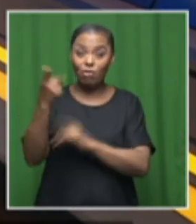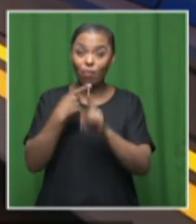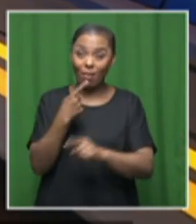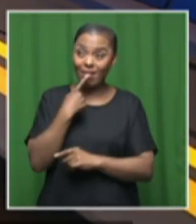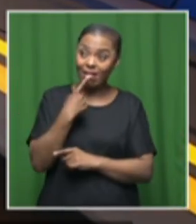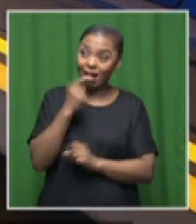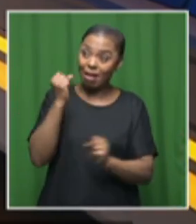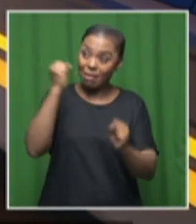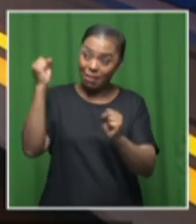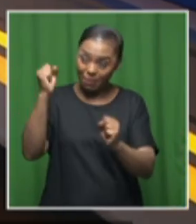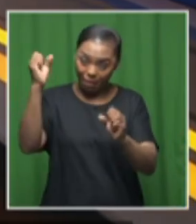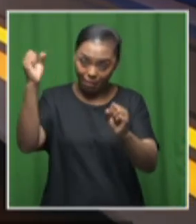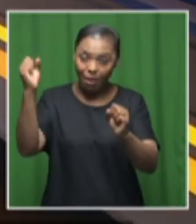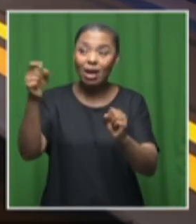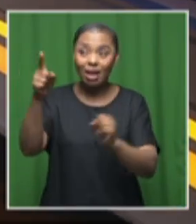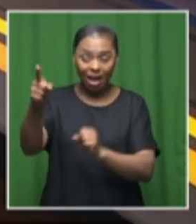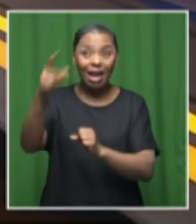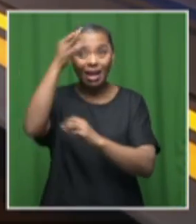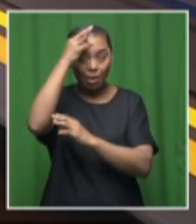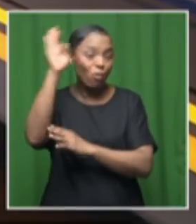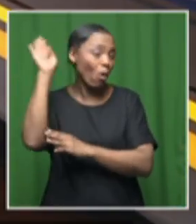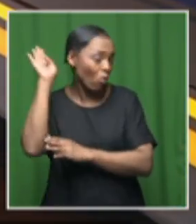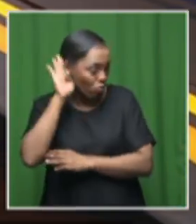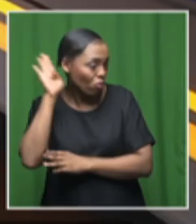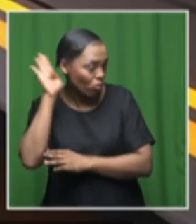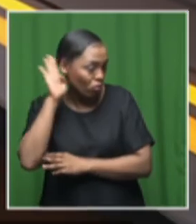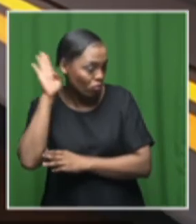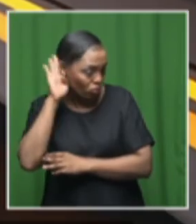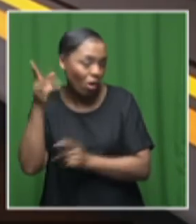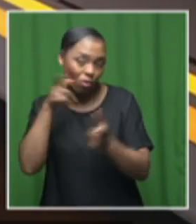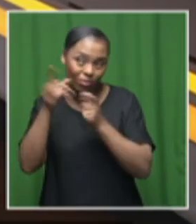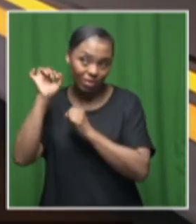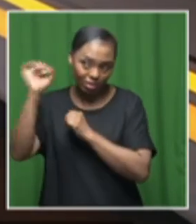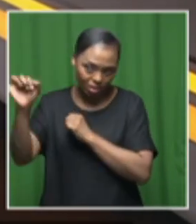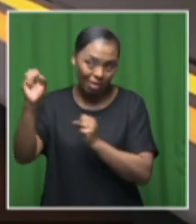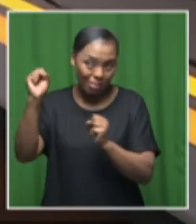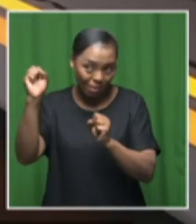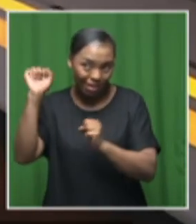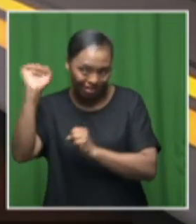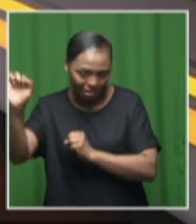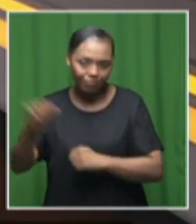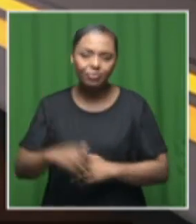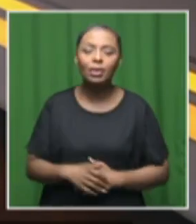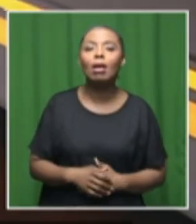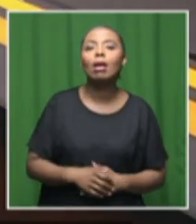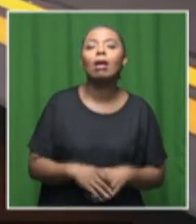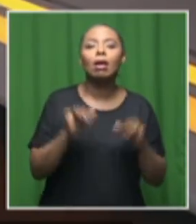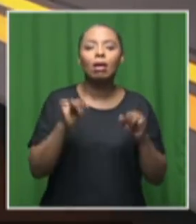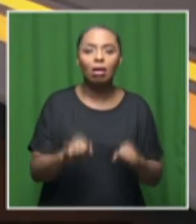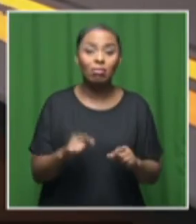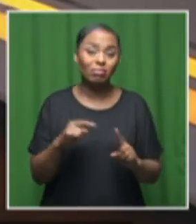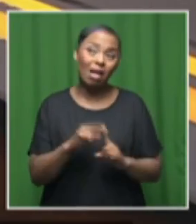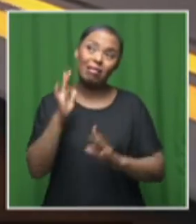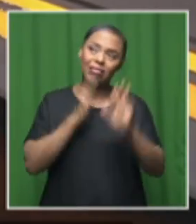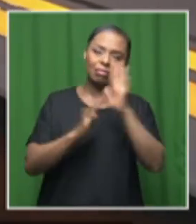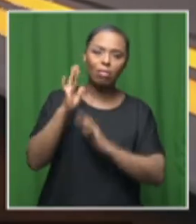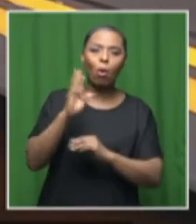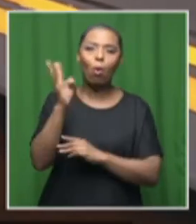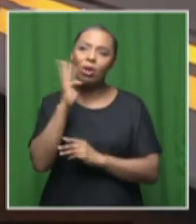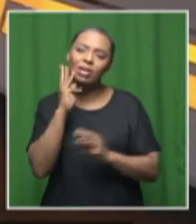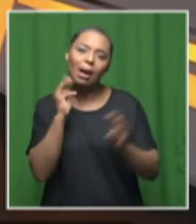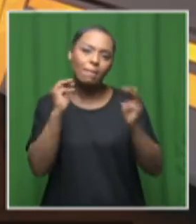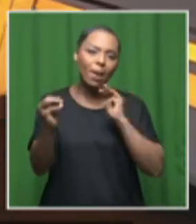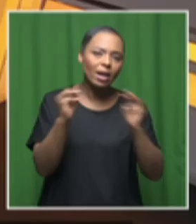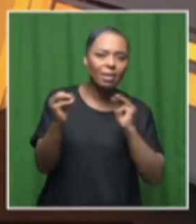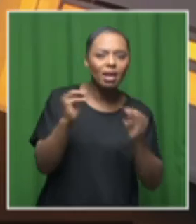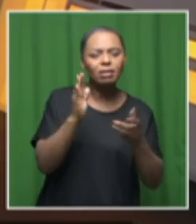government's ears. Professor Anja du Plessis there speaking to us about water management and also explaining